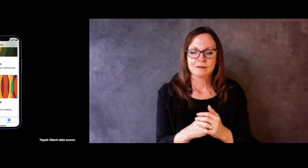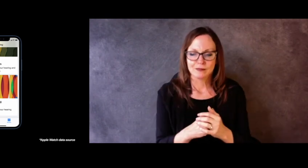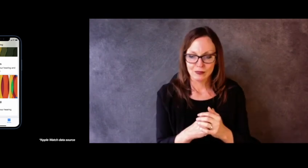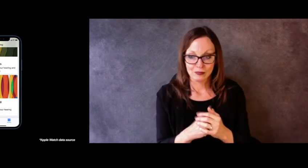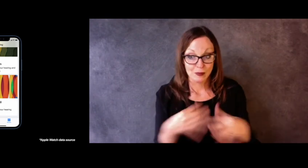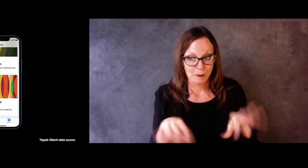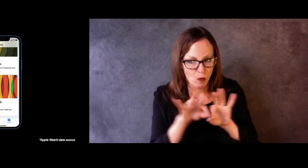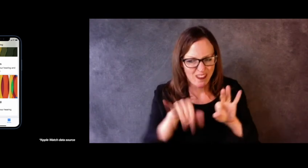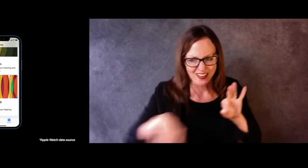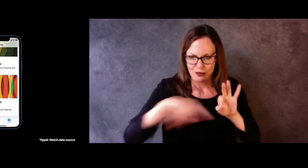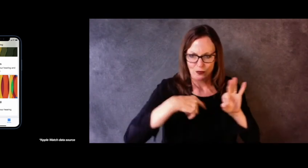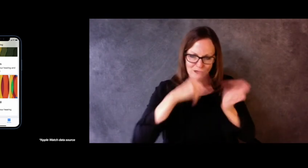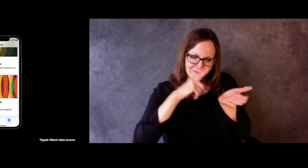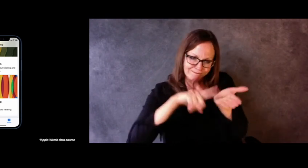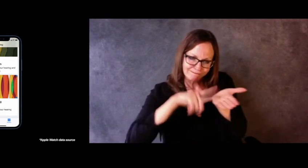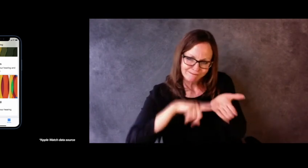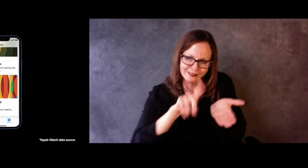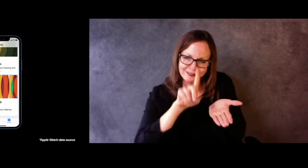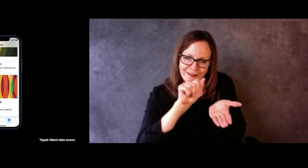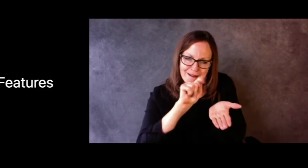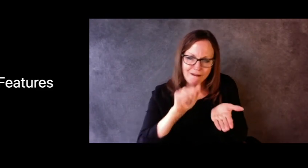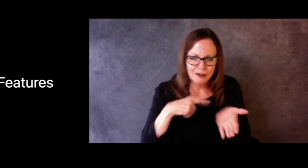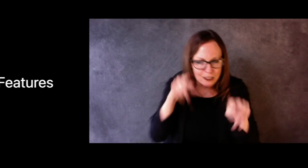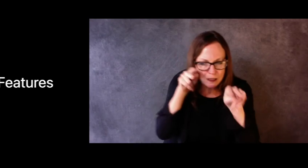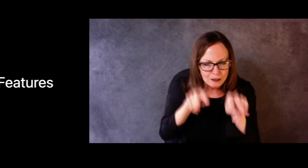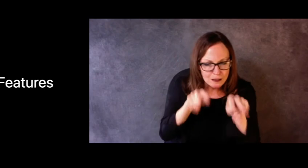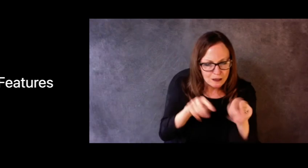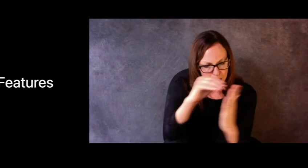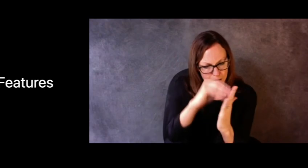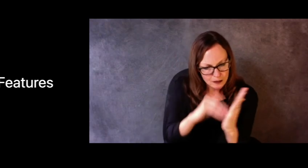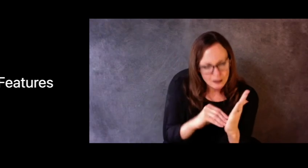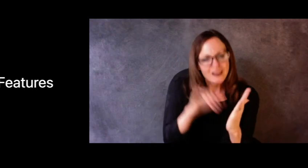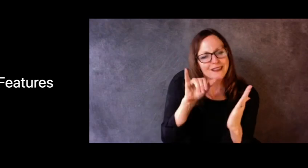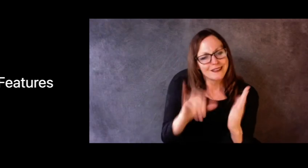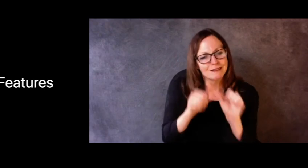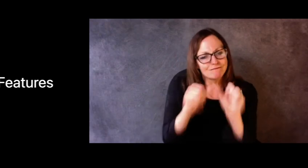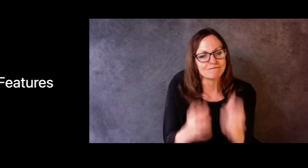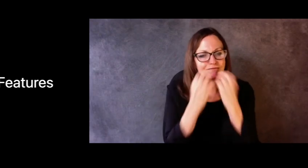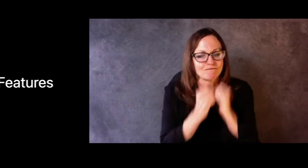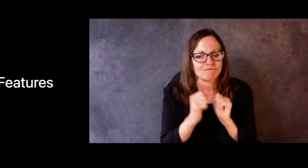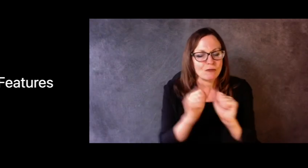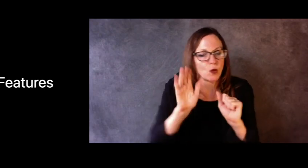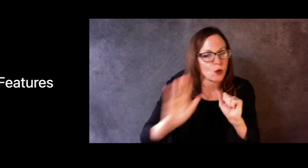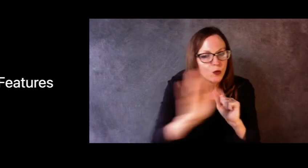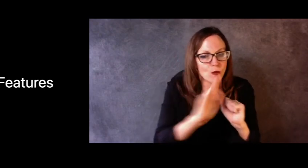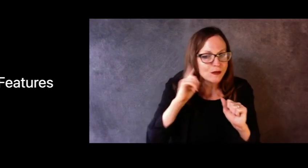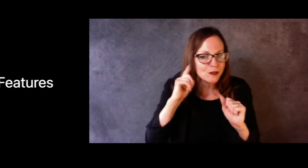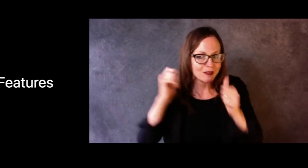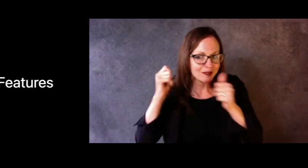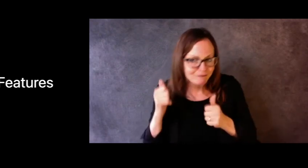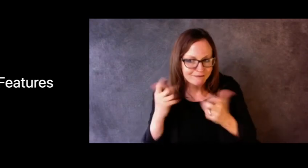proactively to make good choices around your hearing. I'd also like to take a few minutes to talk about some other